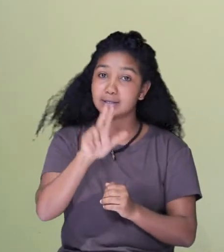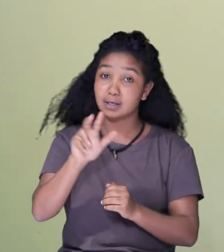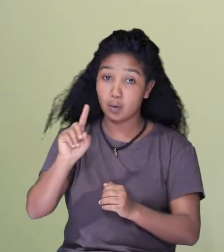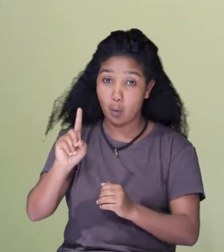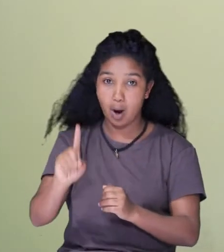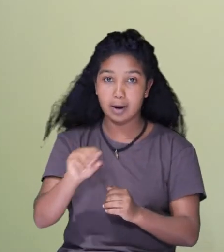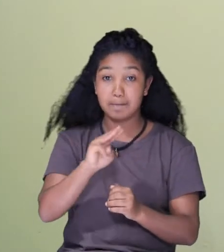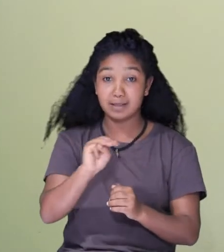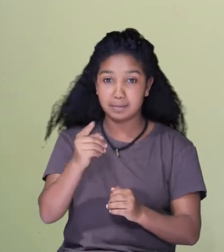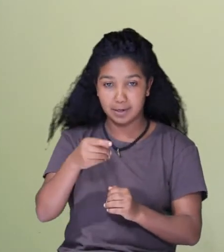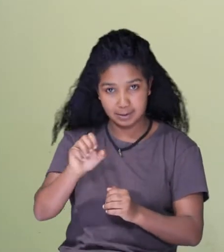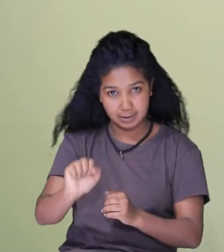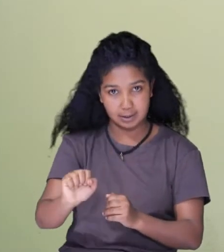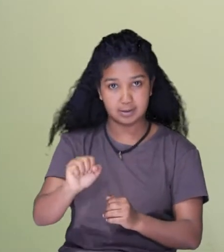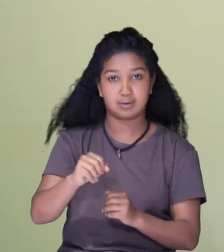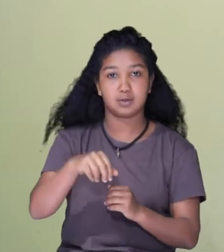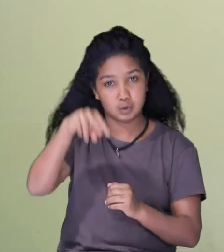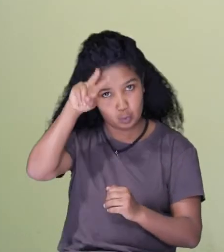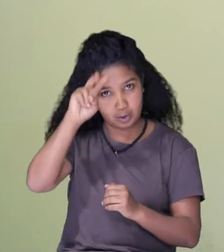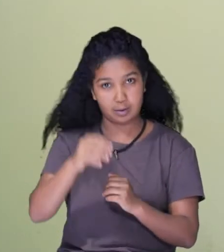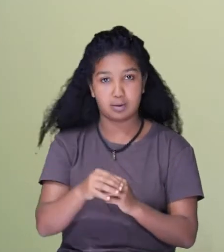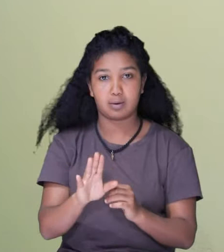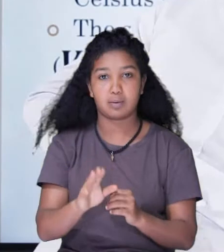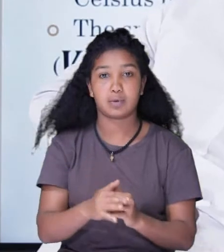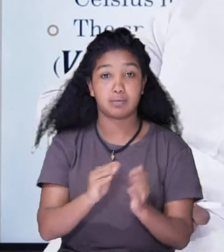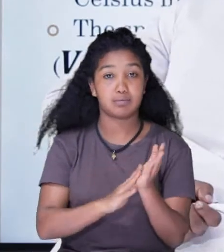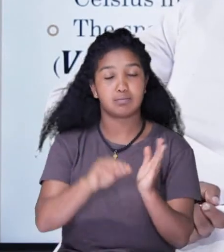331 meters per second square.